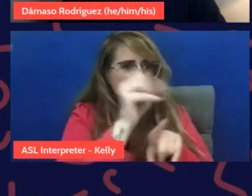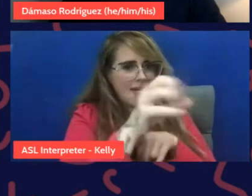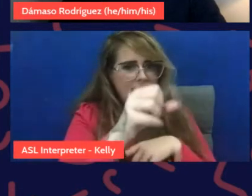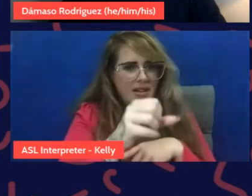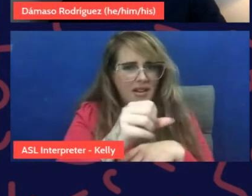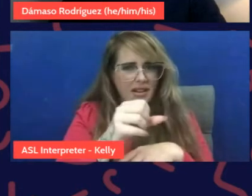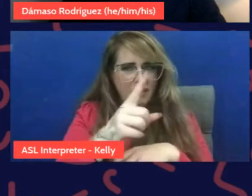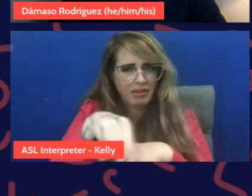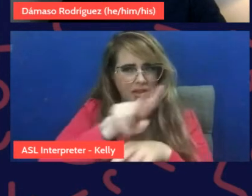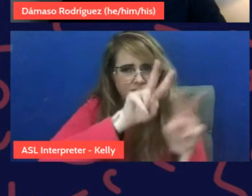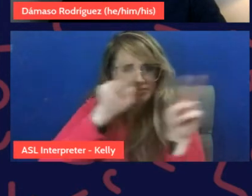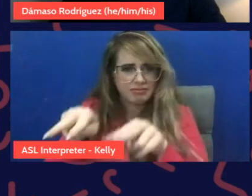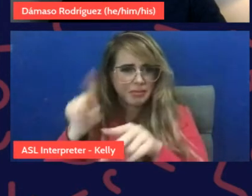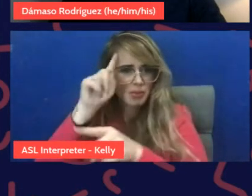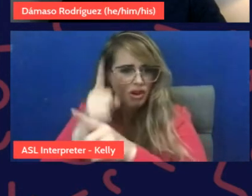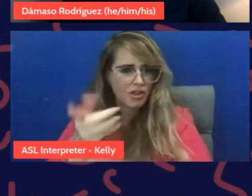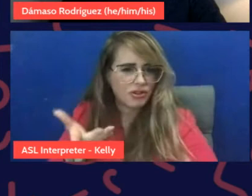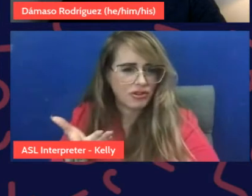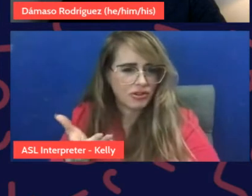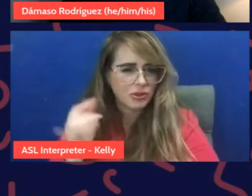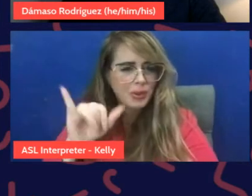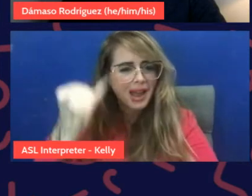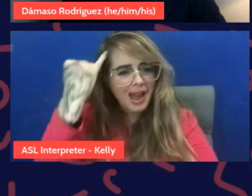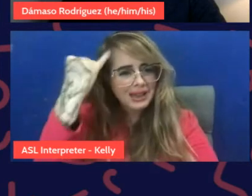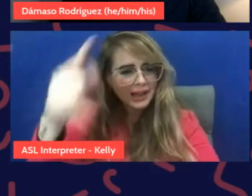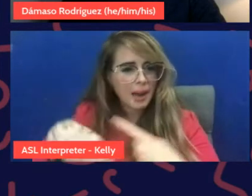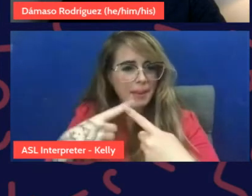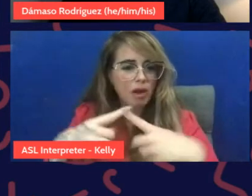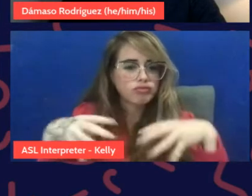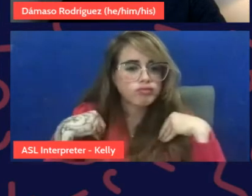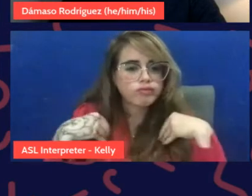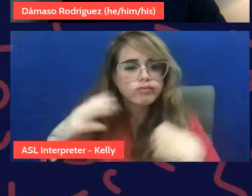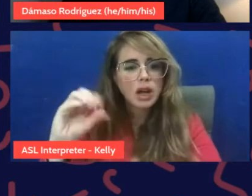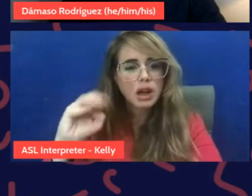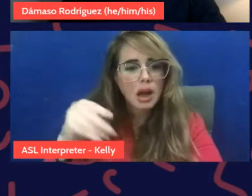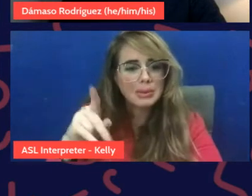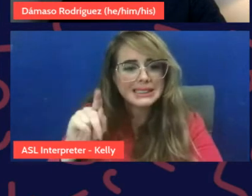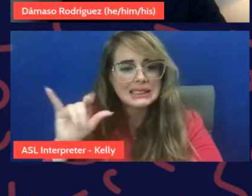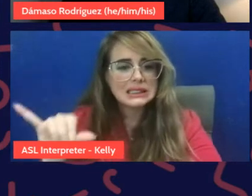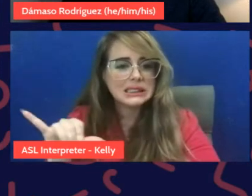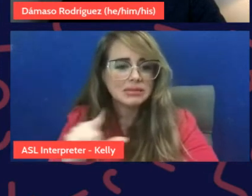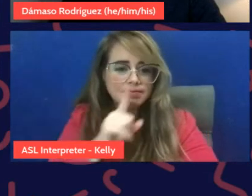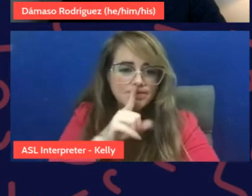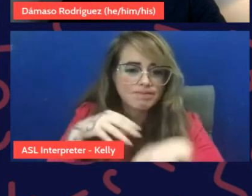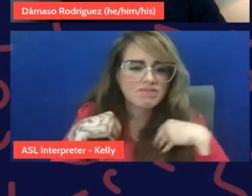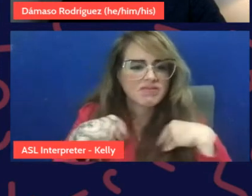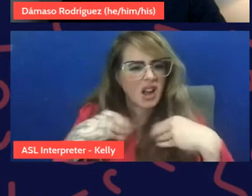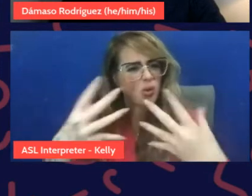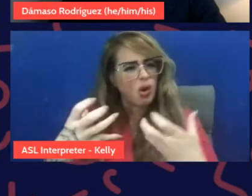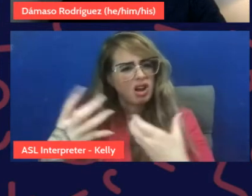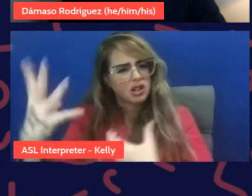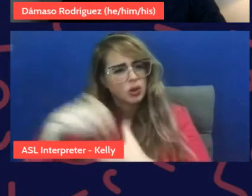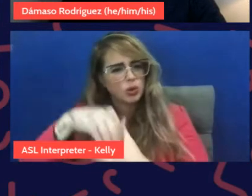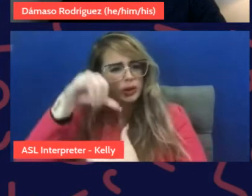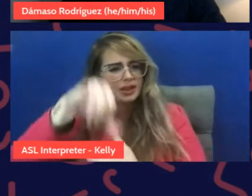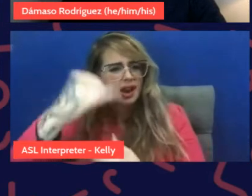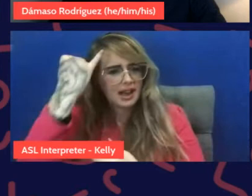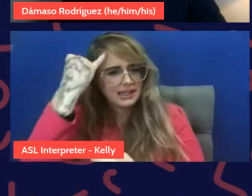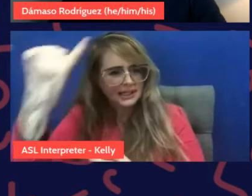I think the idea of complicity is something that I really want to invite into my work as I keep writing and as I keep sort of working on this show